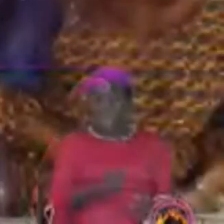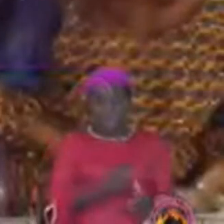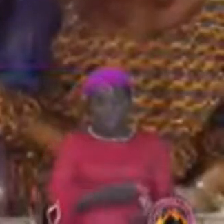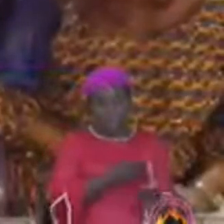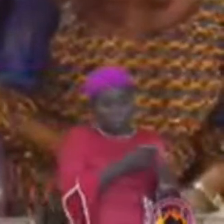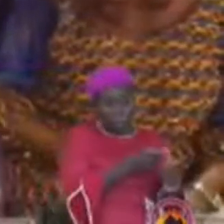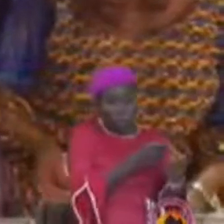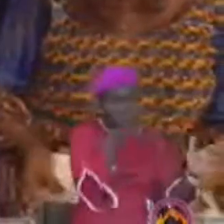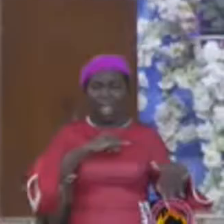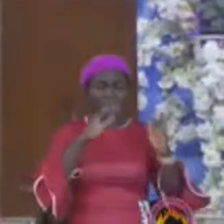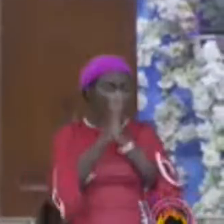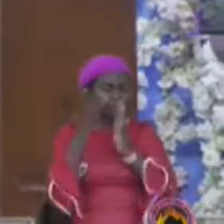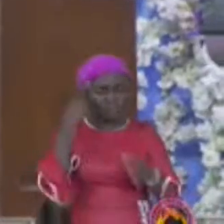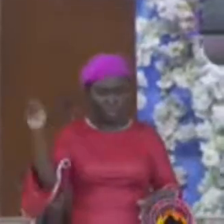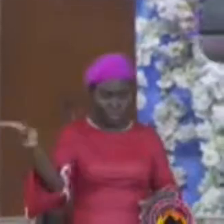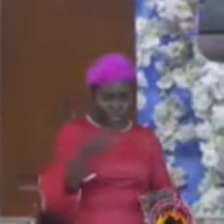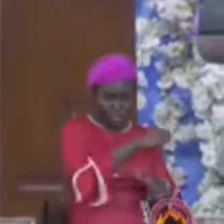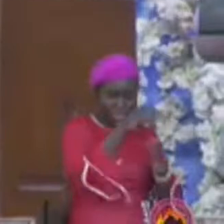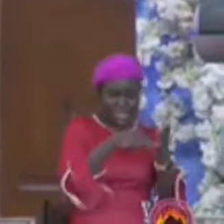machine.